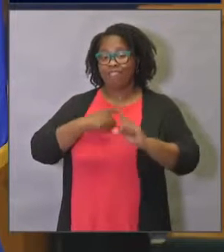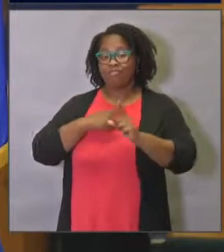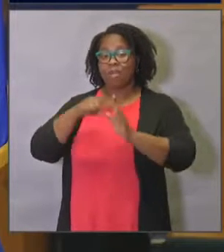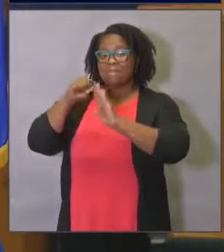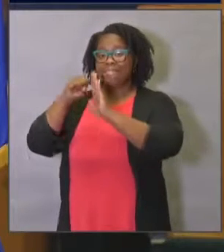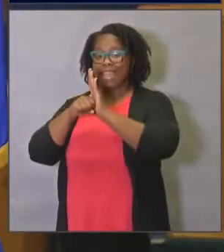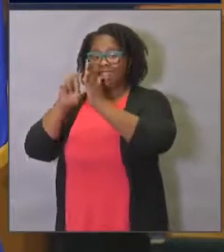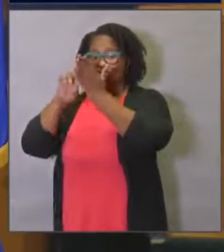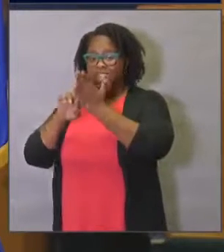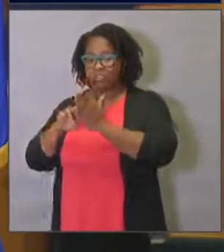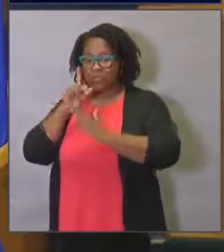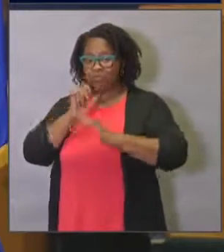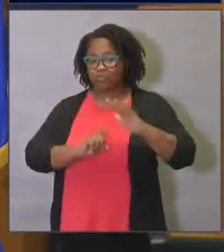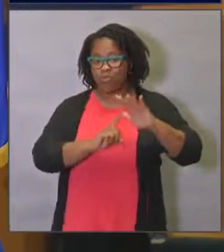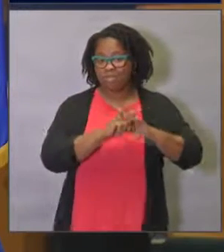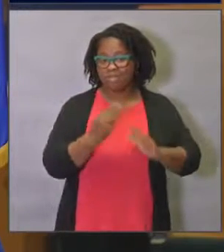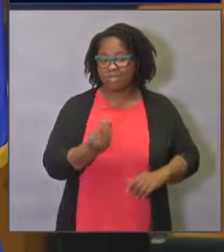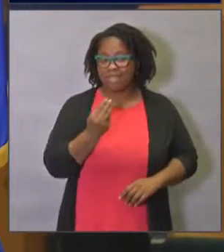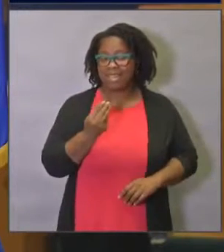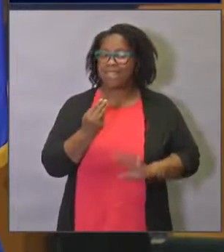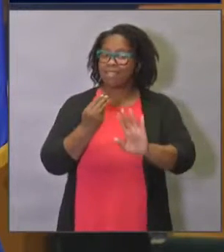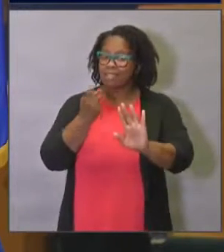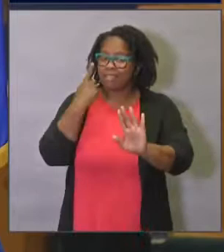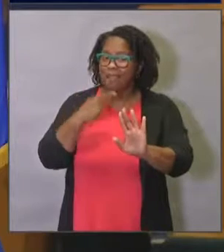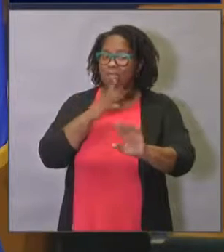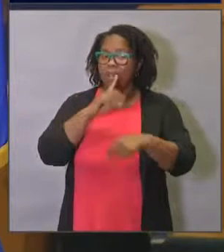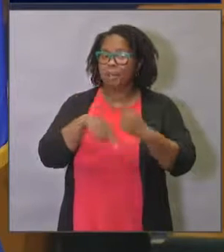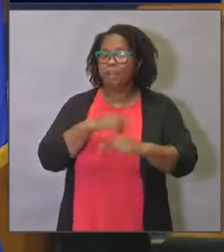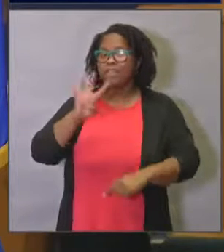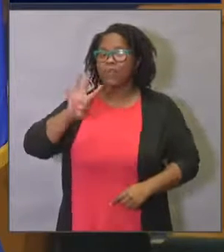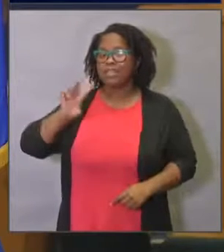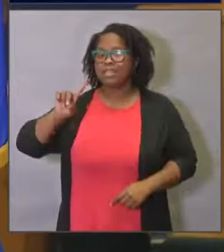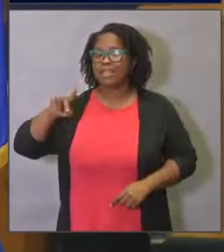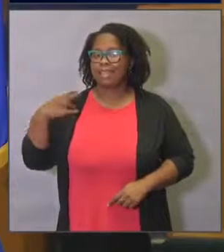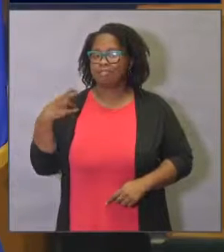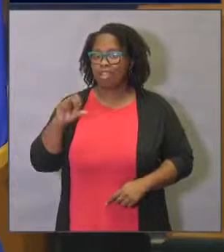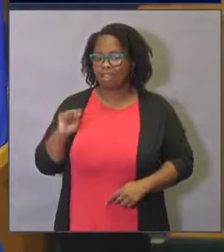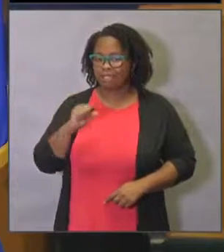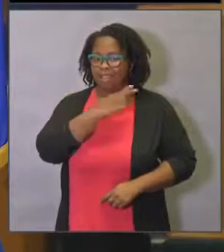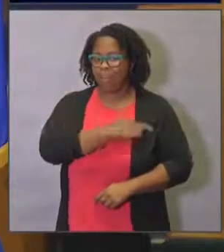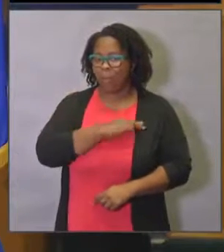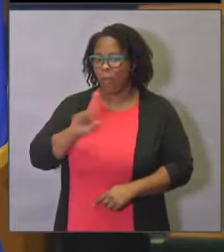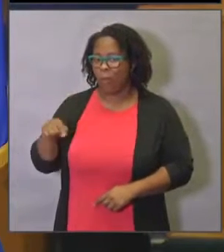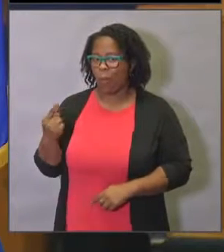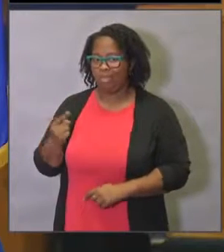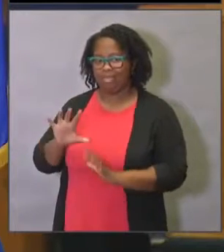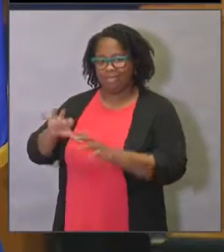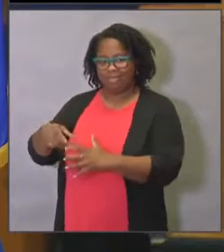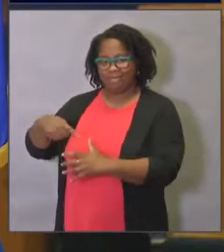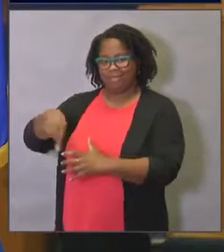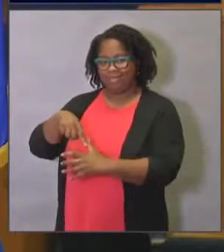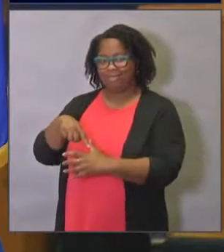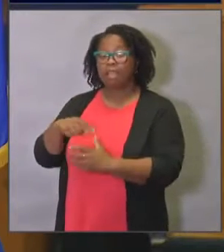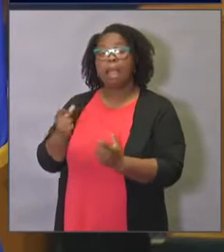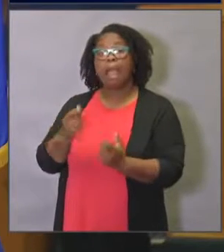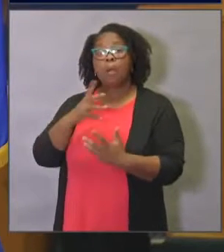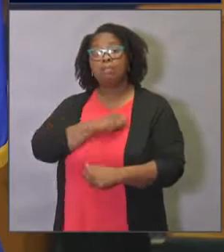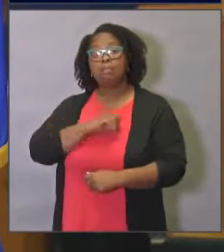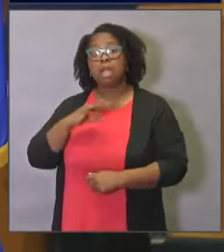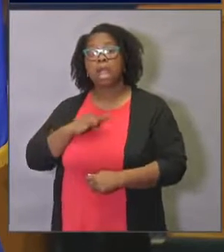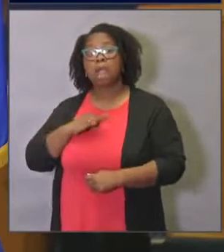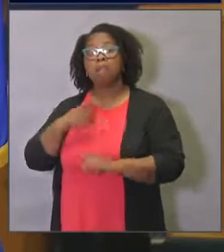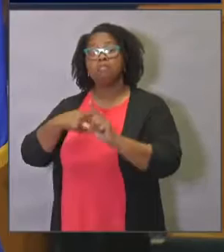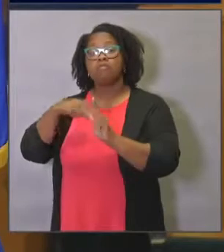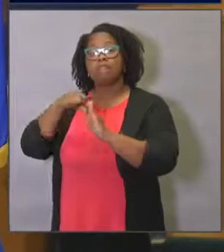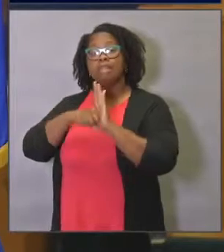that had come in on Monday, that was in reference to the 4 DHS hospitals only. I don't have the stats offhand on the number of staff that have been sent from